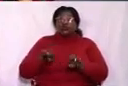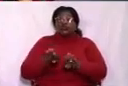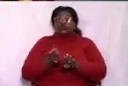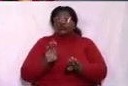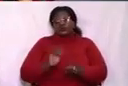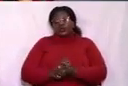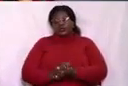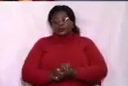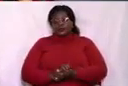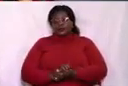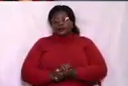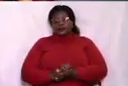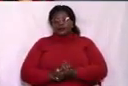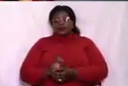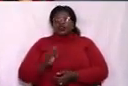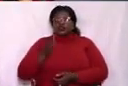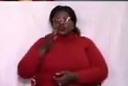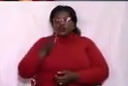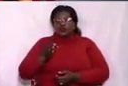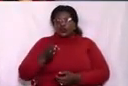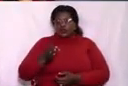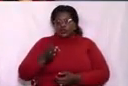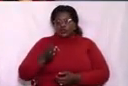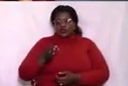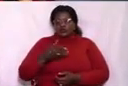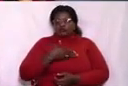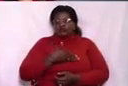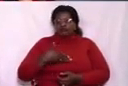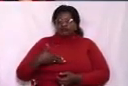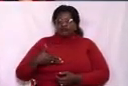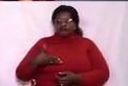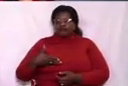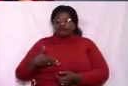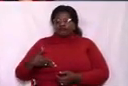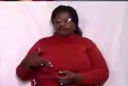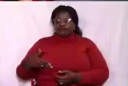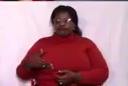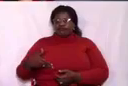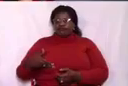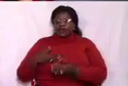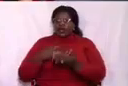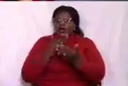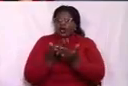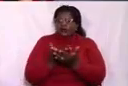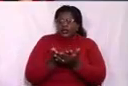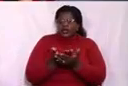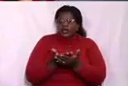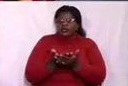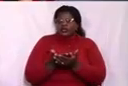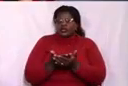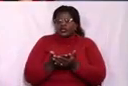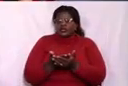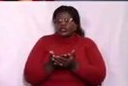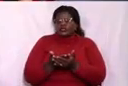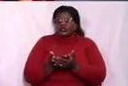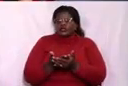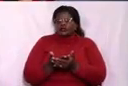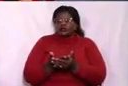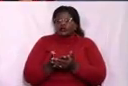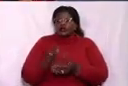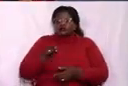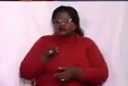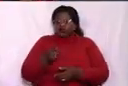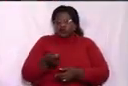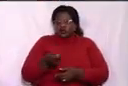to future females, the deadlines have closed, which we actually received a quite